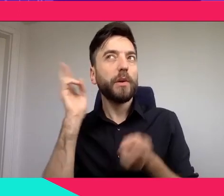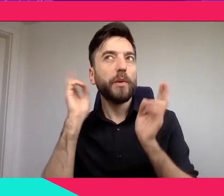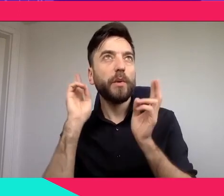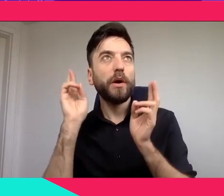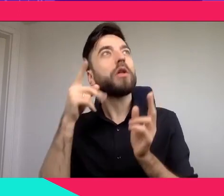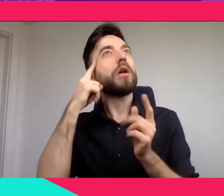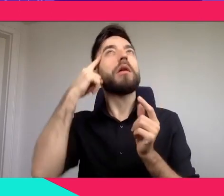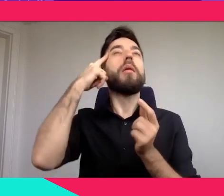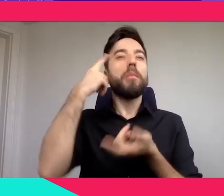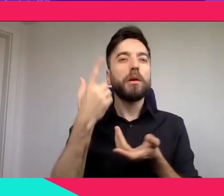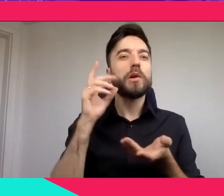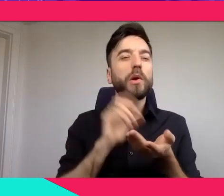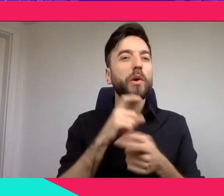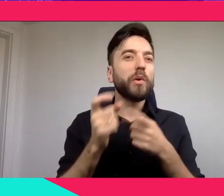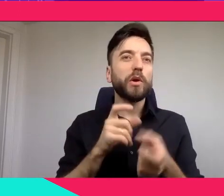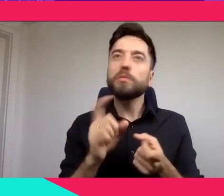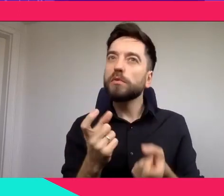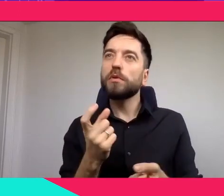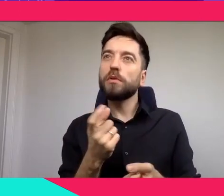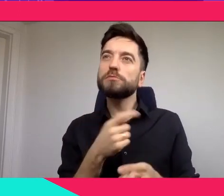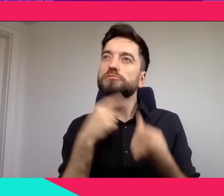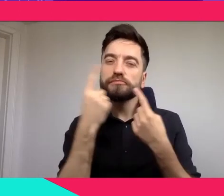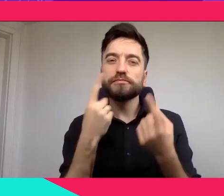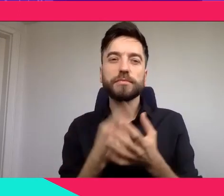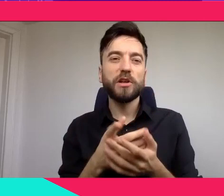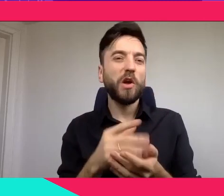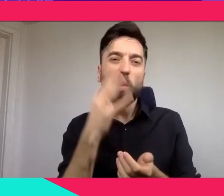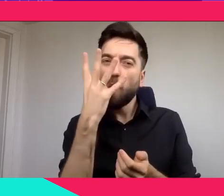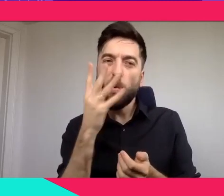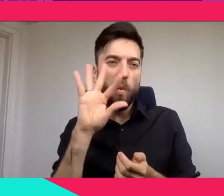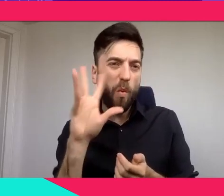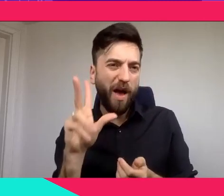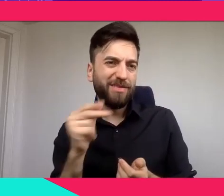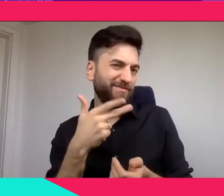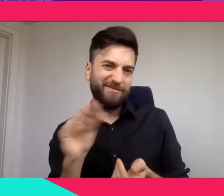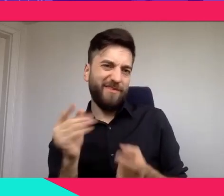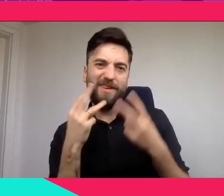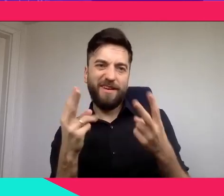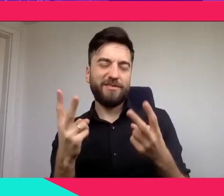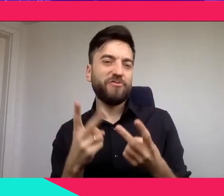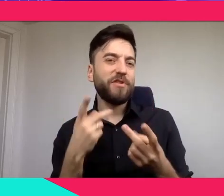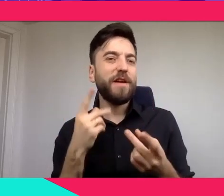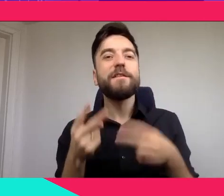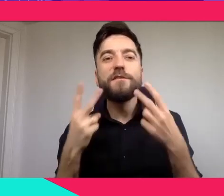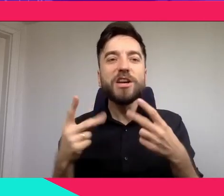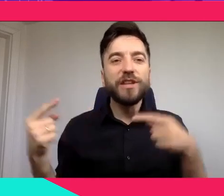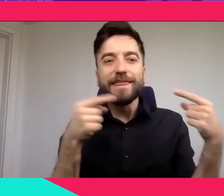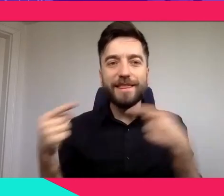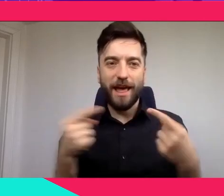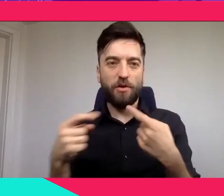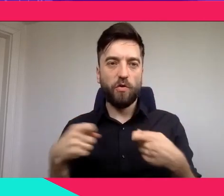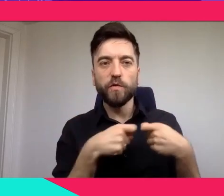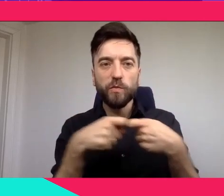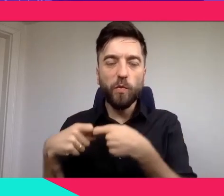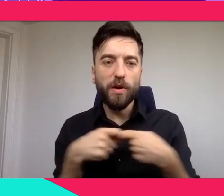picture, a finished product, but on having a dialogue, collaborating, and through this